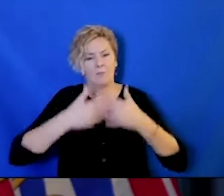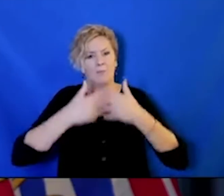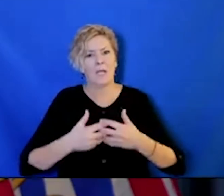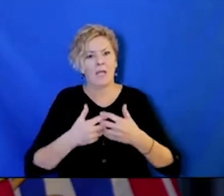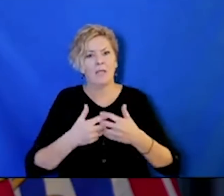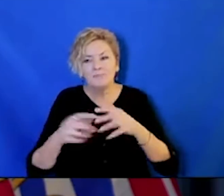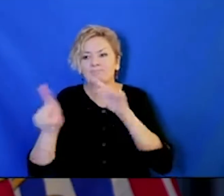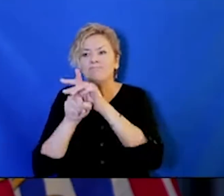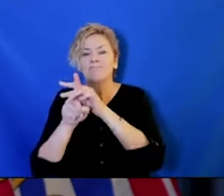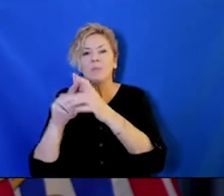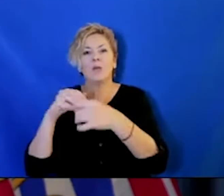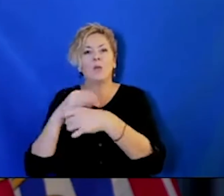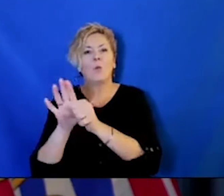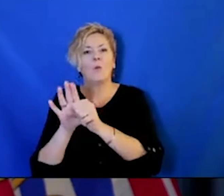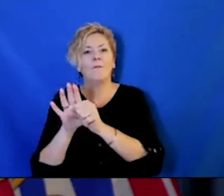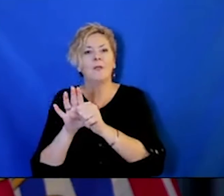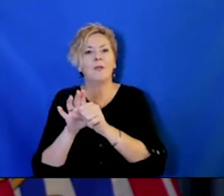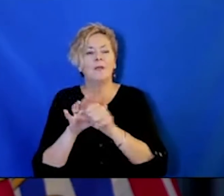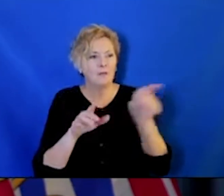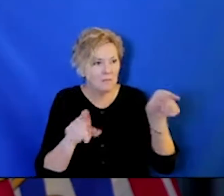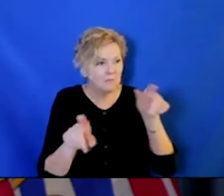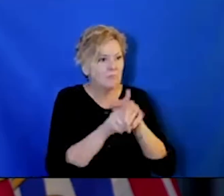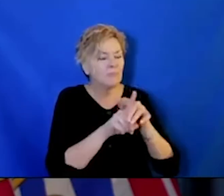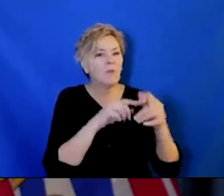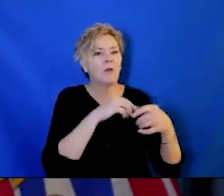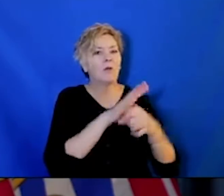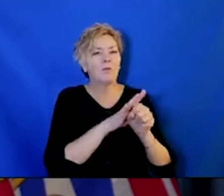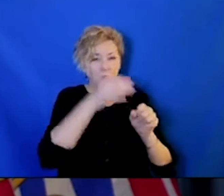food processing plants a few months ago because we had seen some